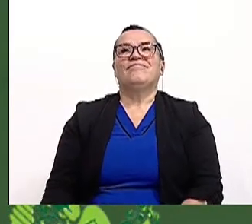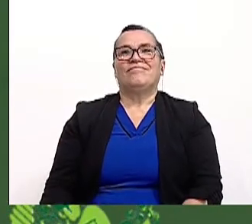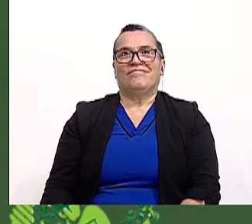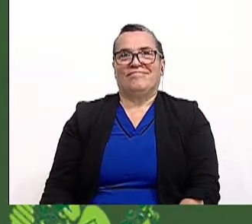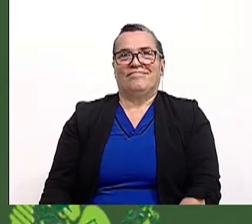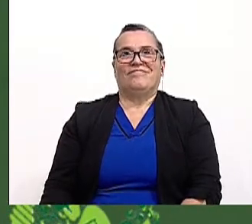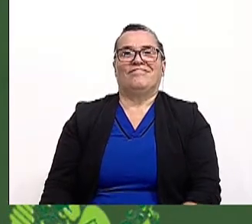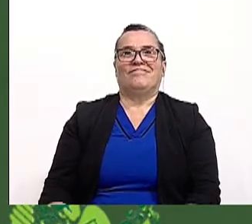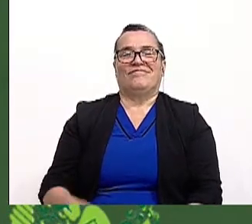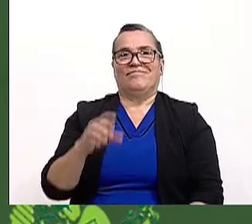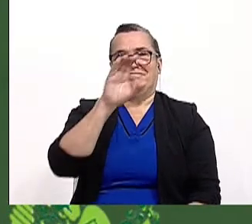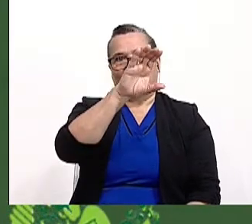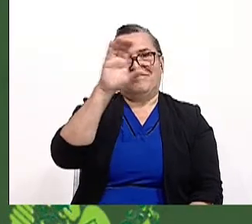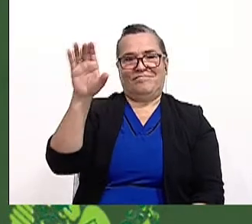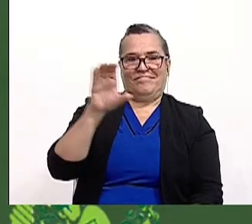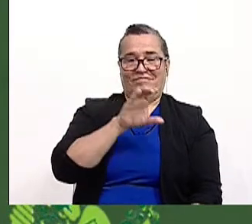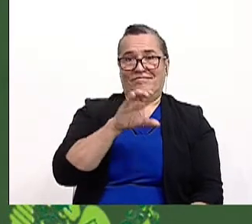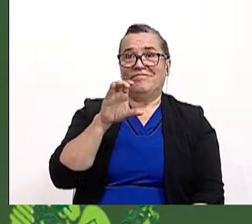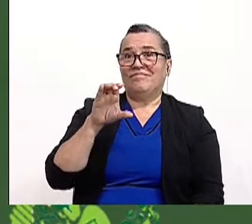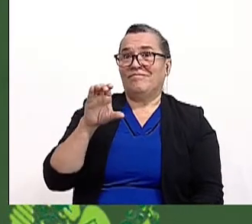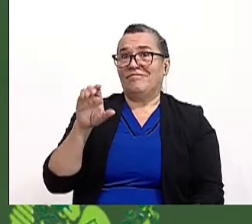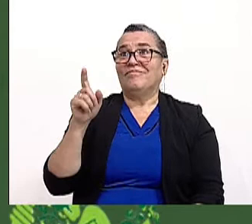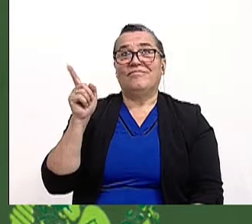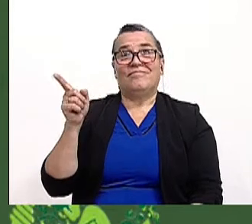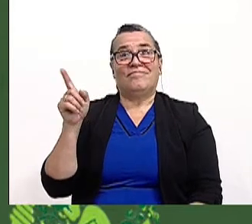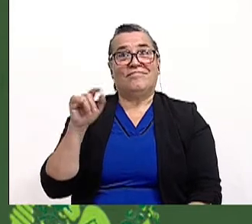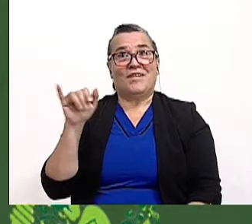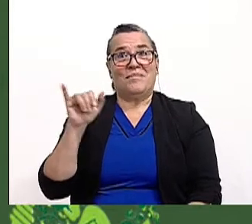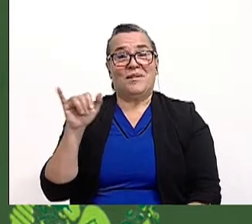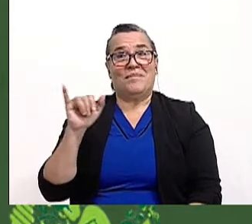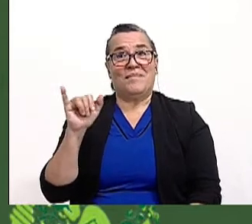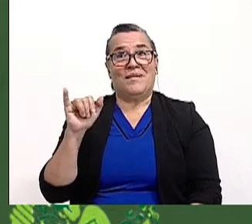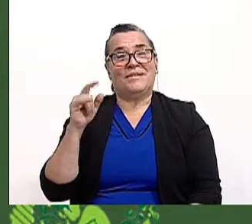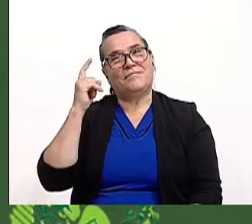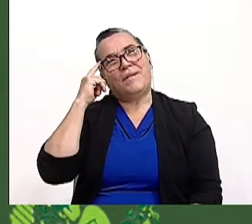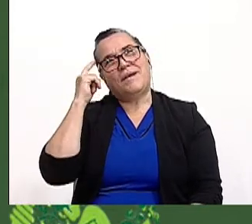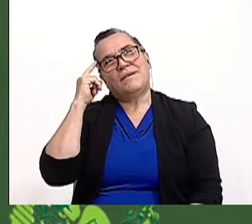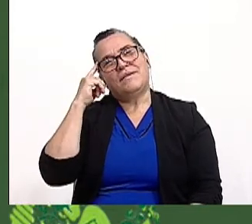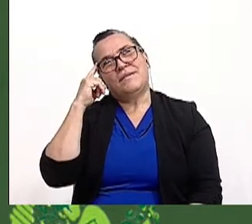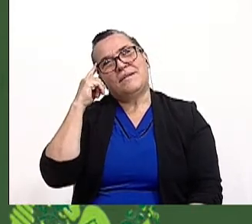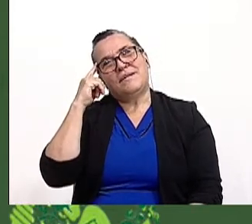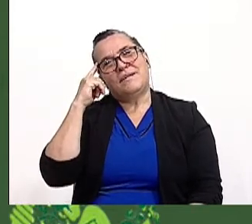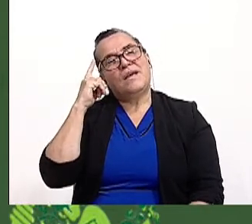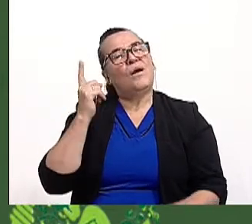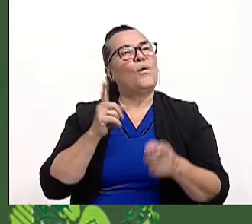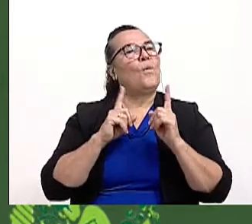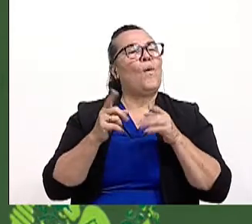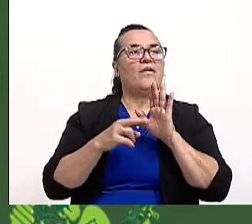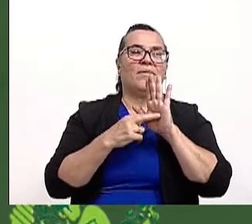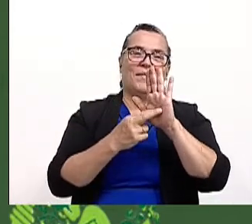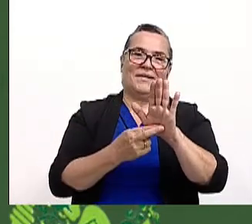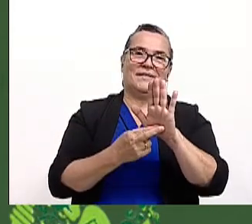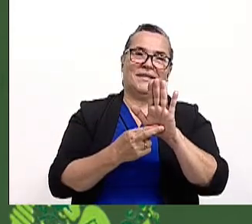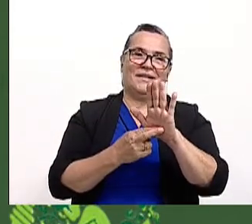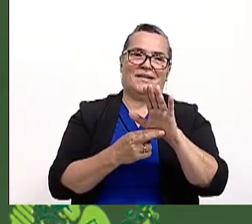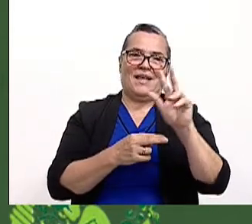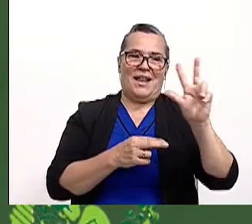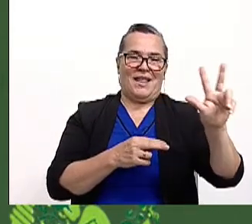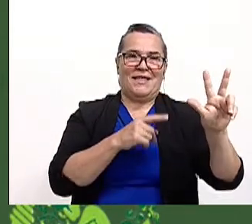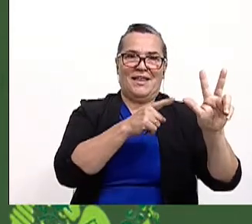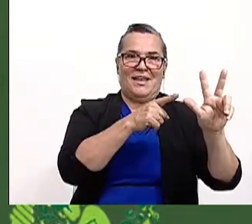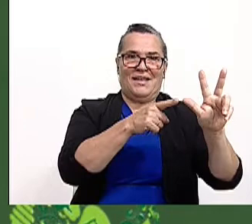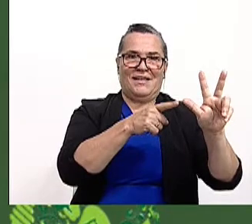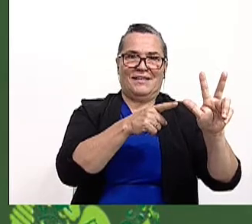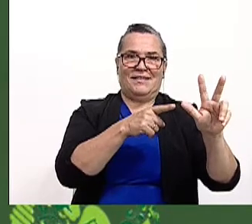Okay, here we have some pictures. Think which one represents that